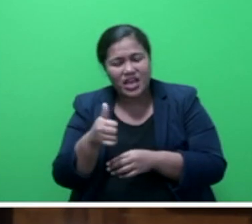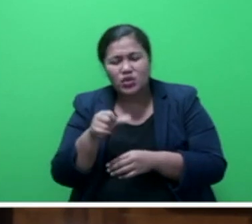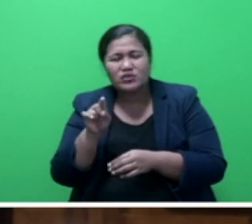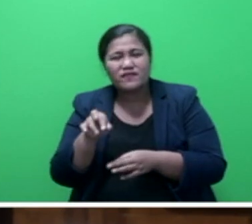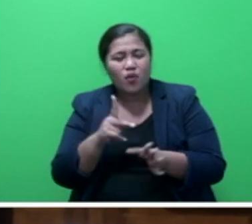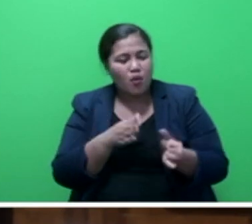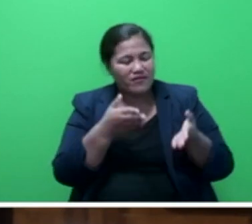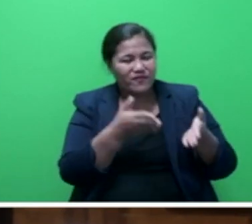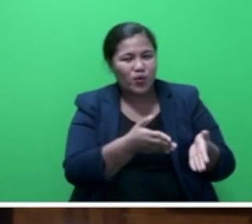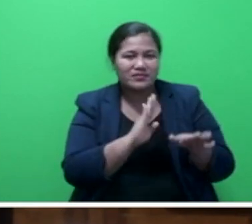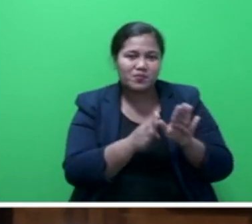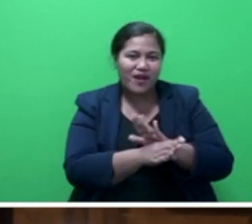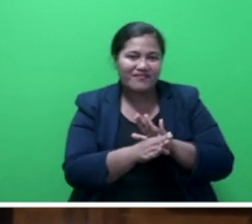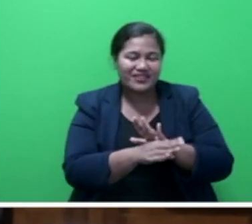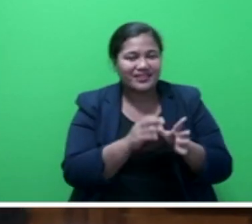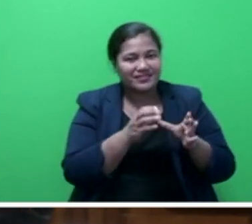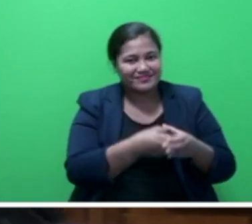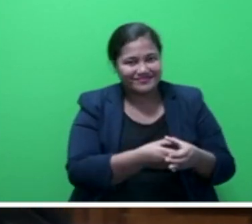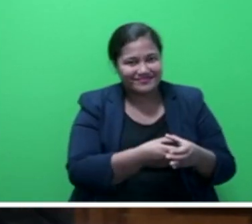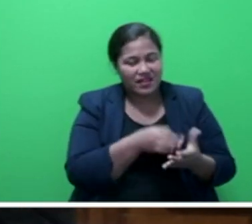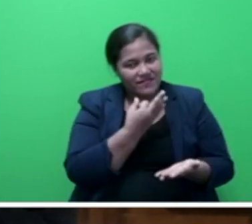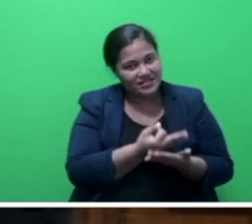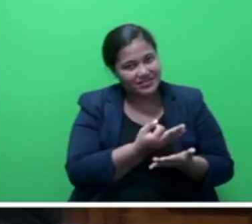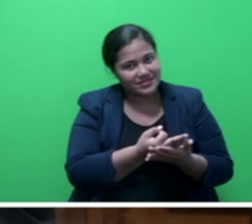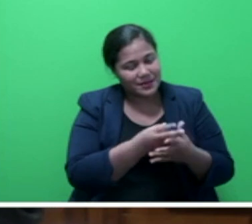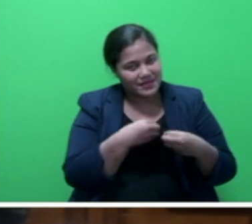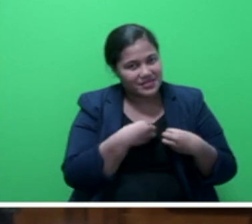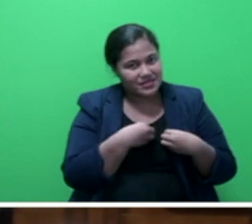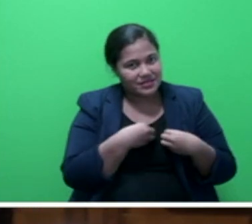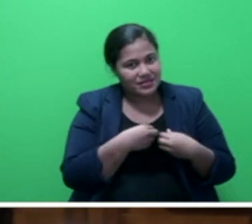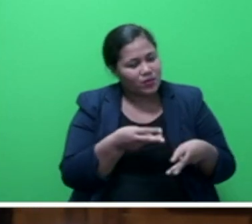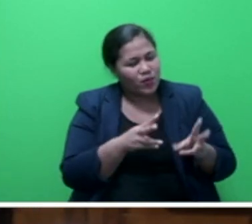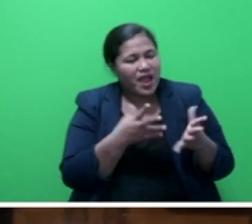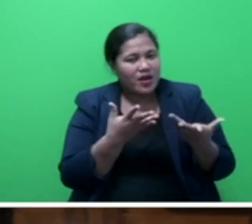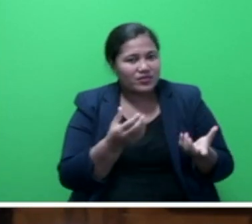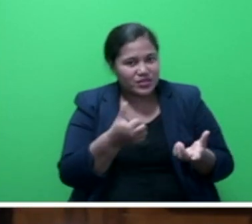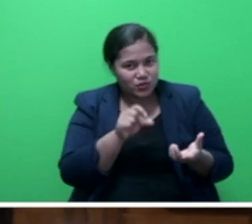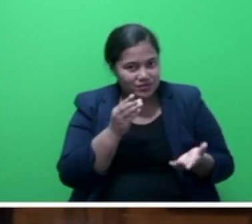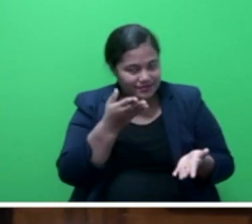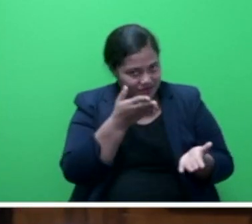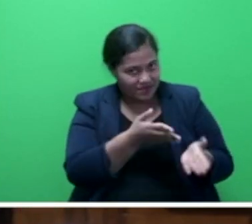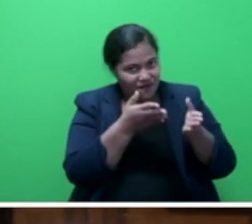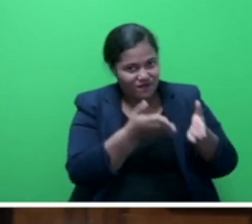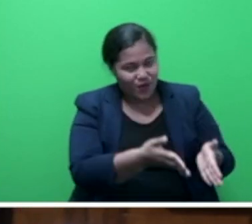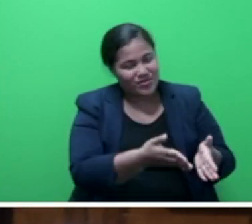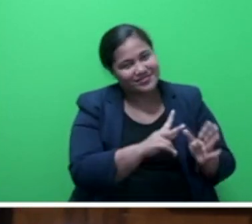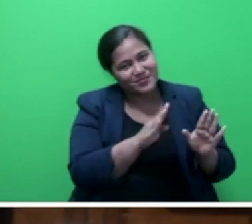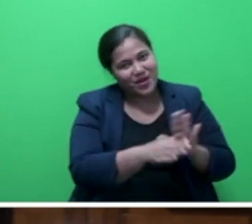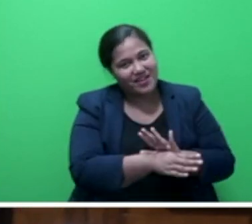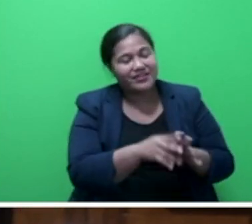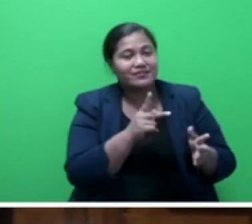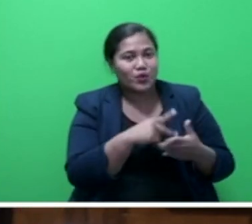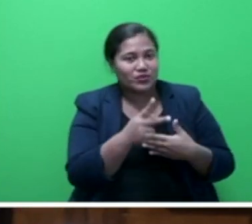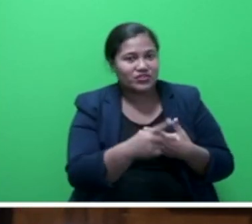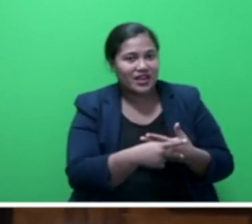sector funding, where they participate by either way of equity in various projects, or they